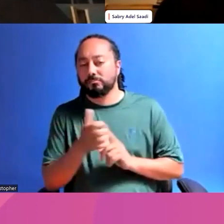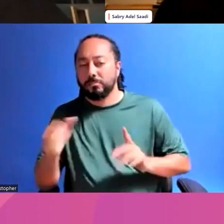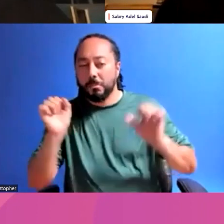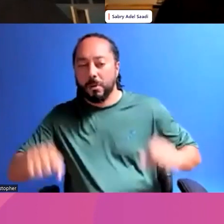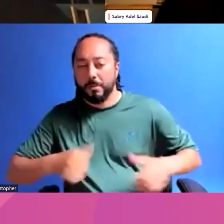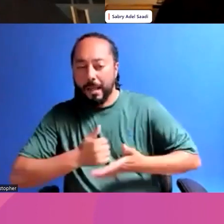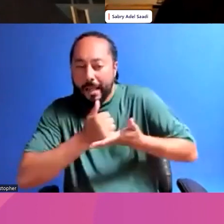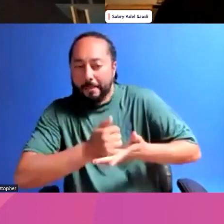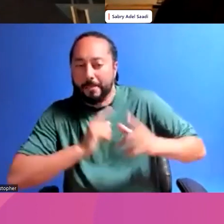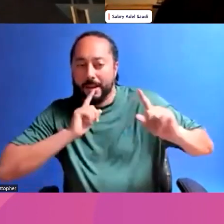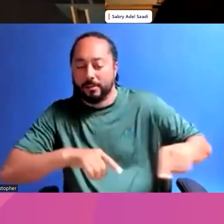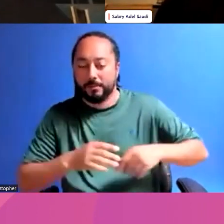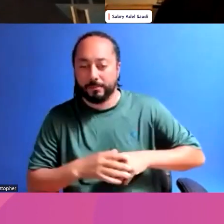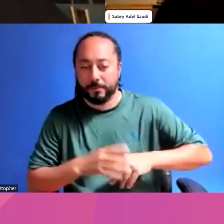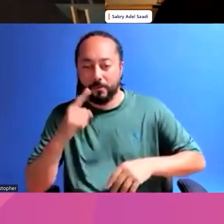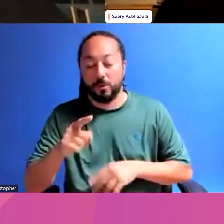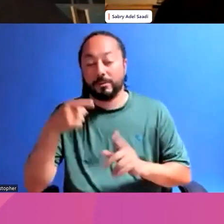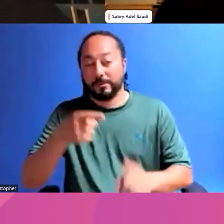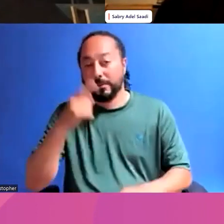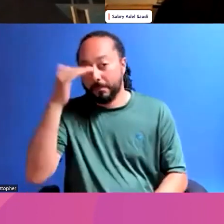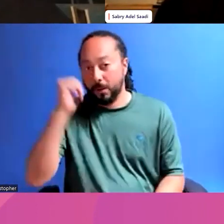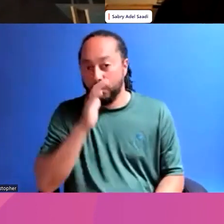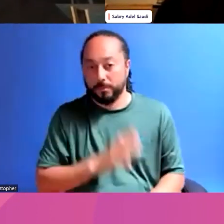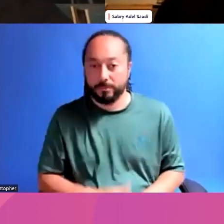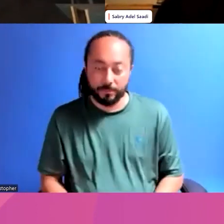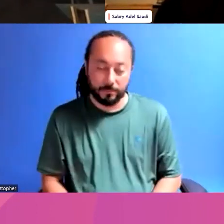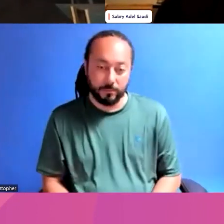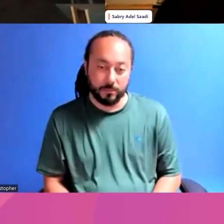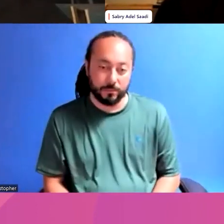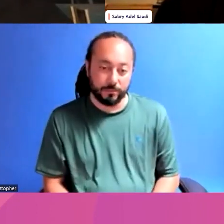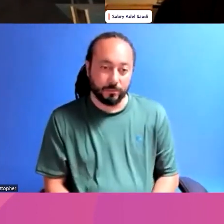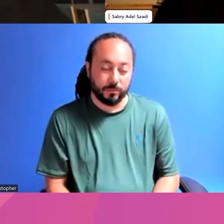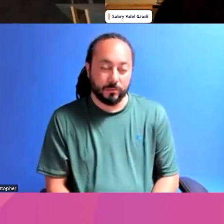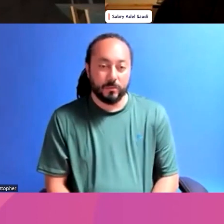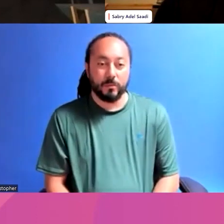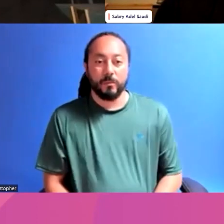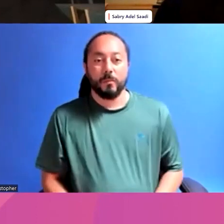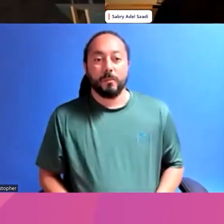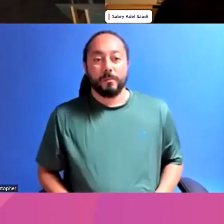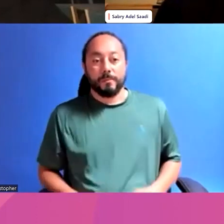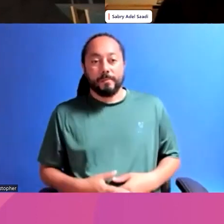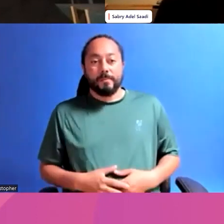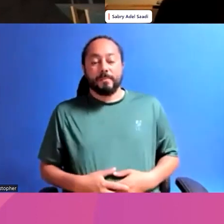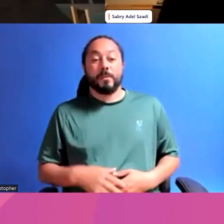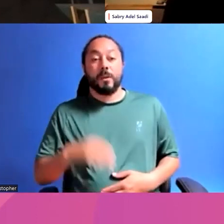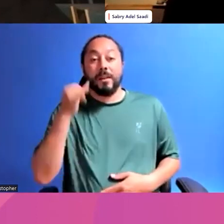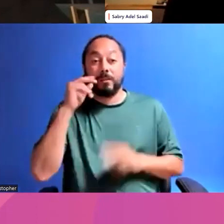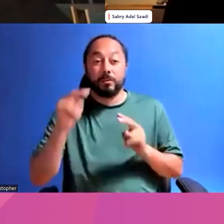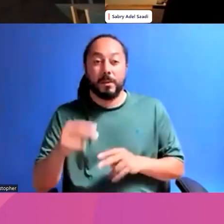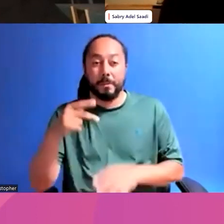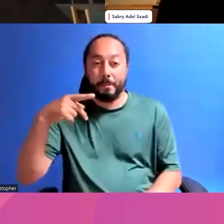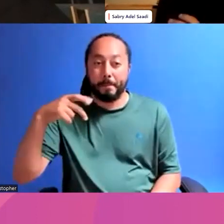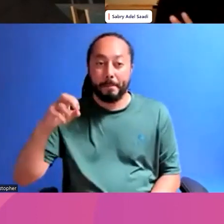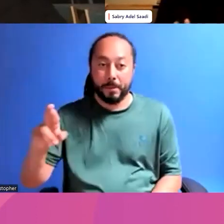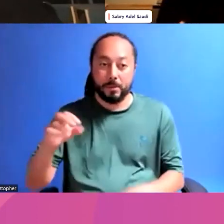could happen for Black women specifically. So when looking at peer support, and some of this also can might